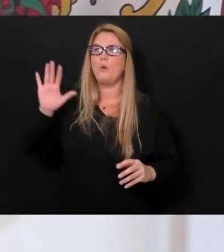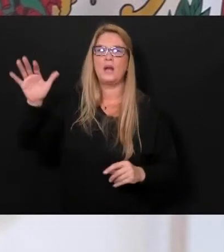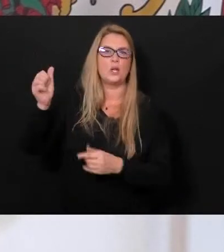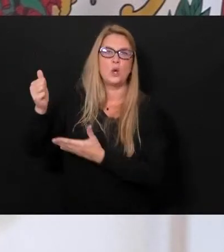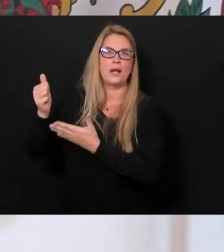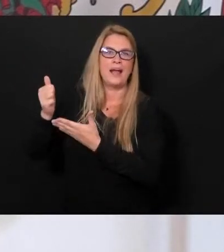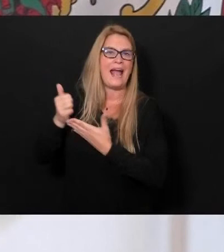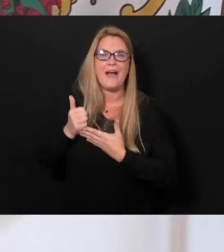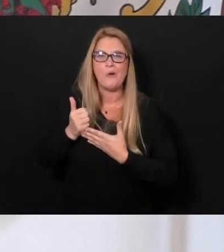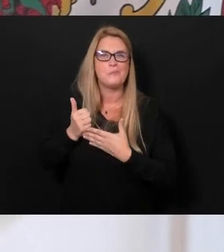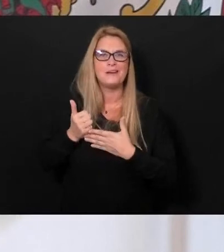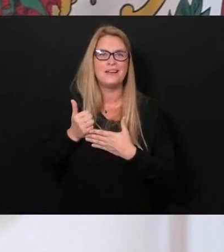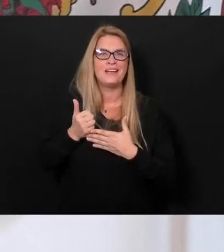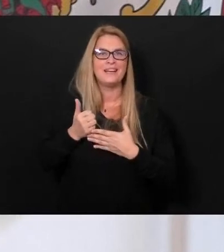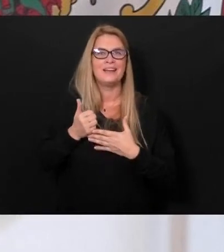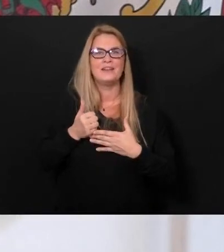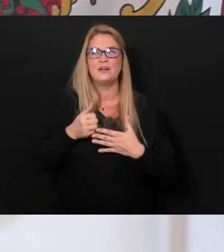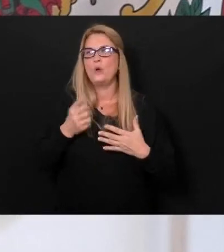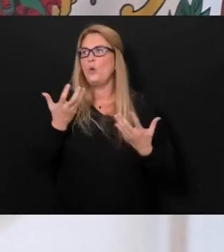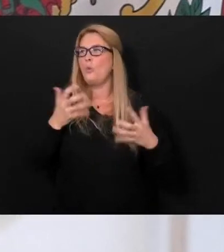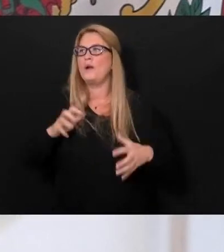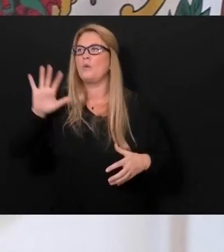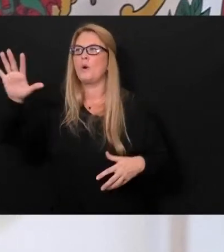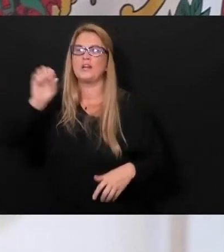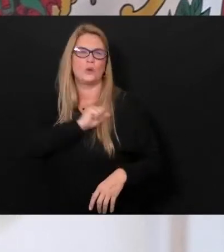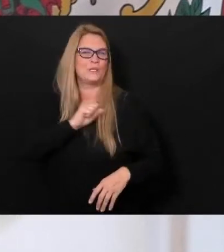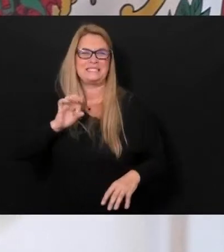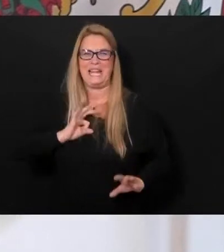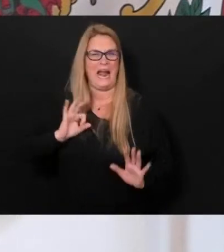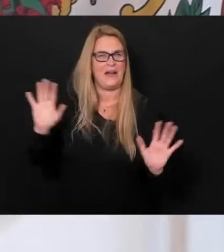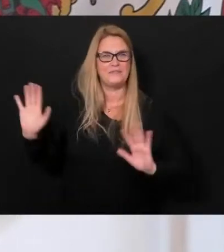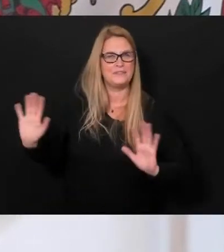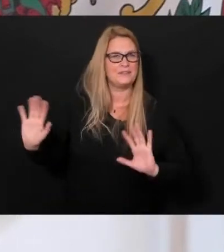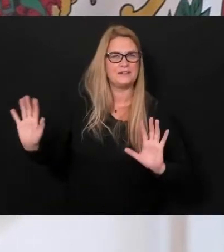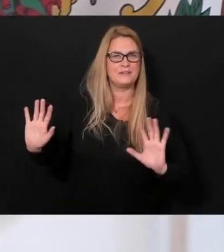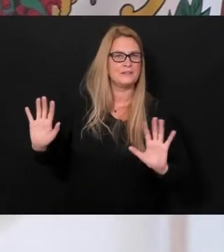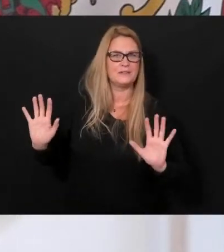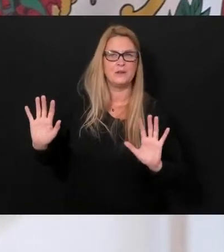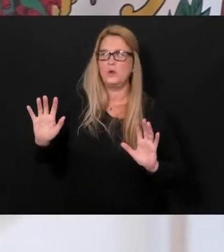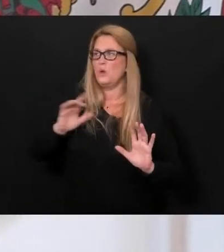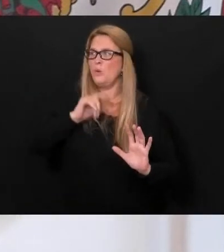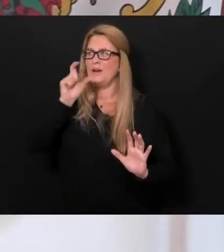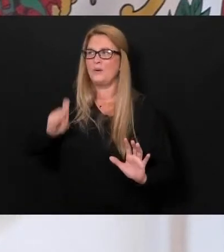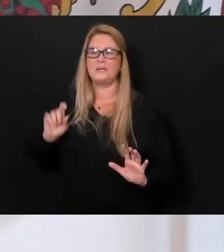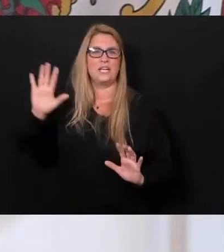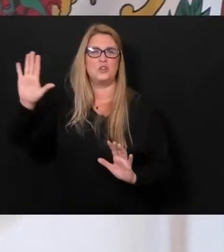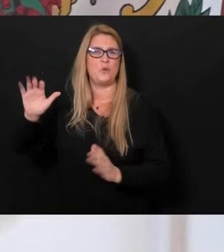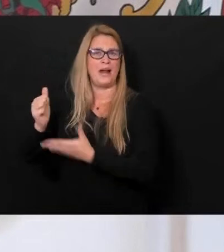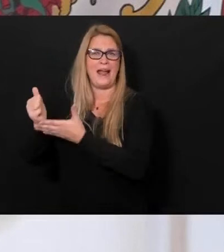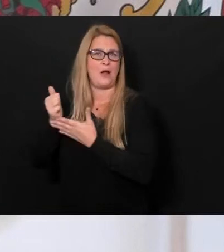direction. We aren't asking for staff or people to come in and help us administer this.